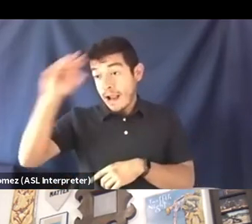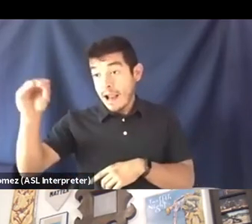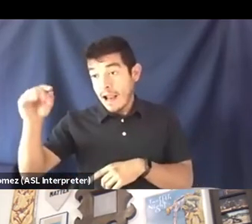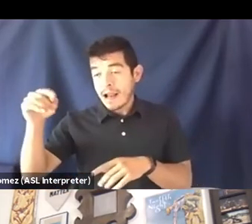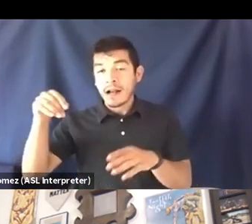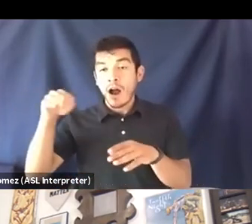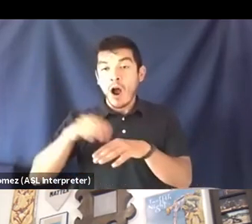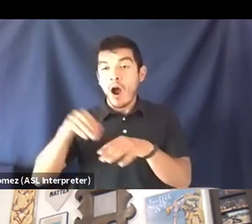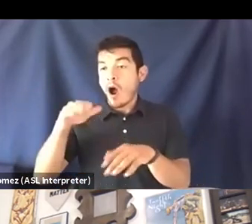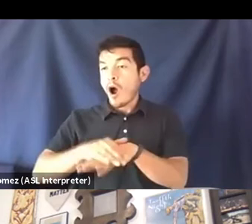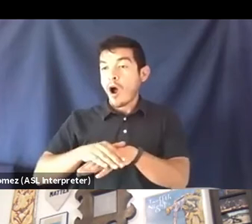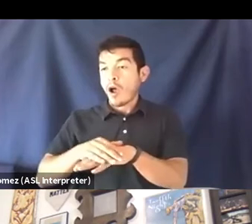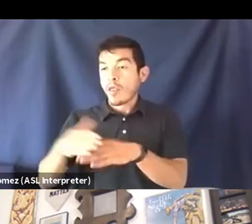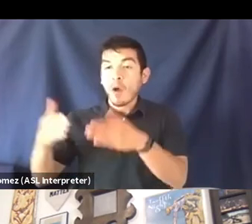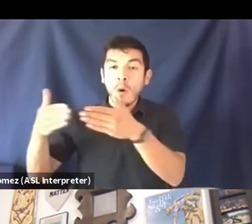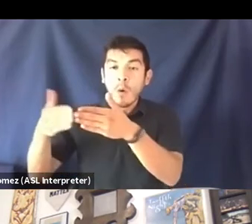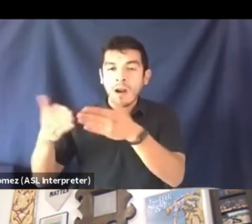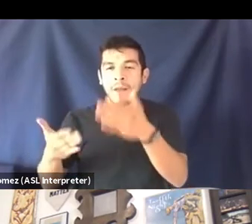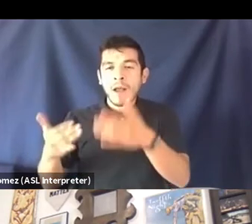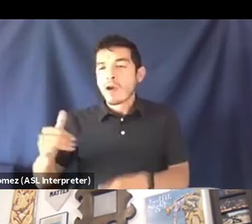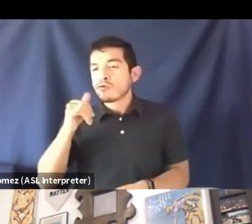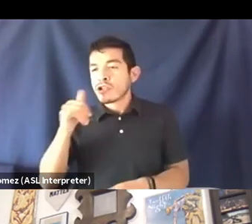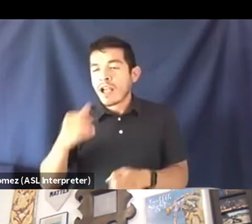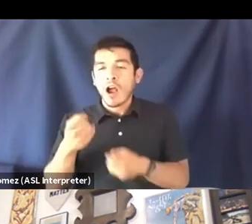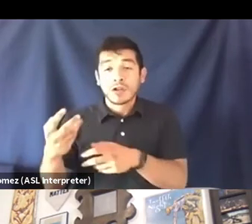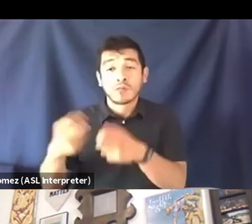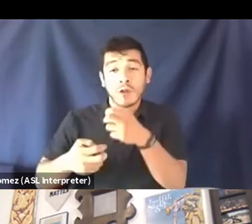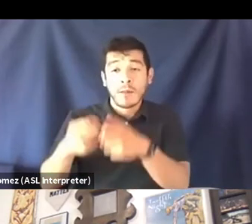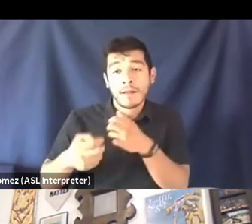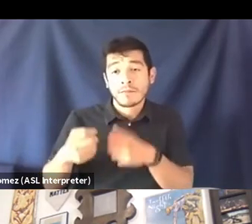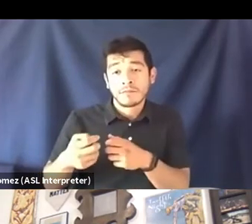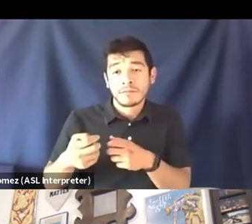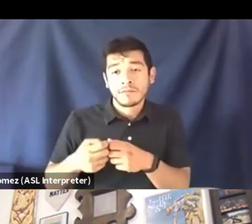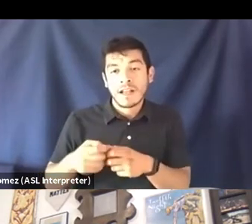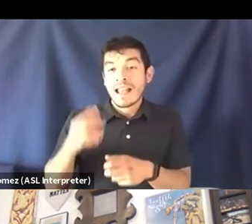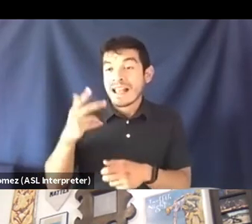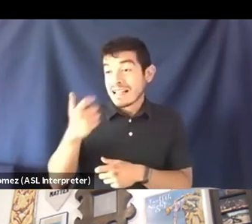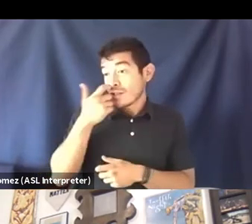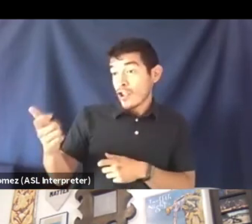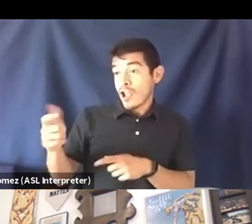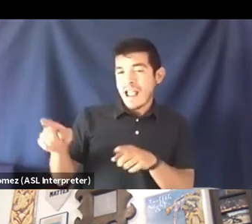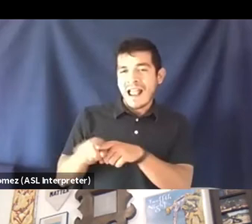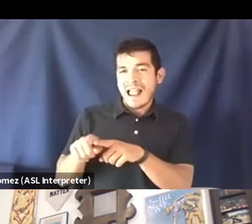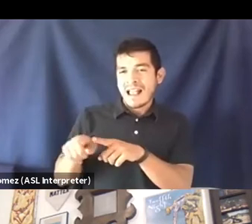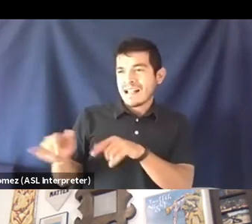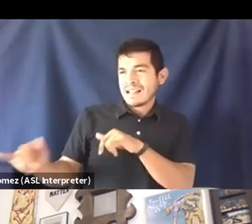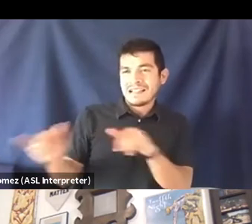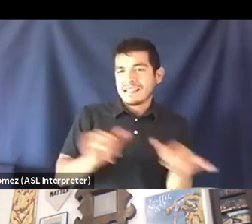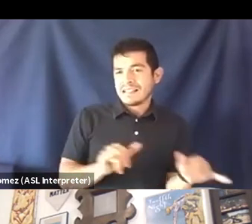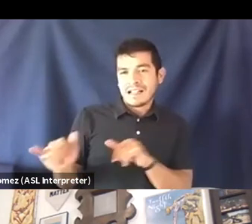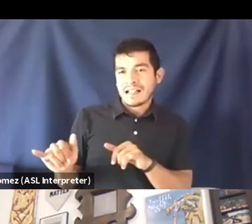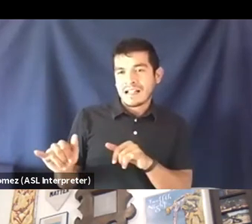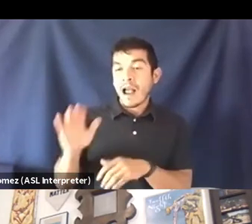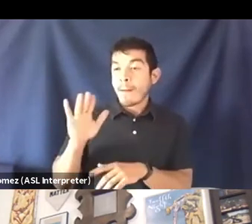you know, maybe drinking or causing some mischief, right, is looked at as the same, is really looked at